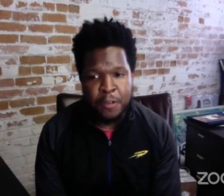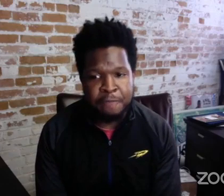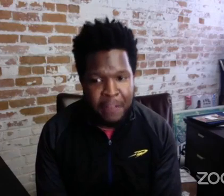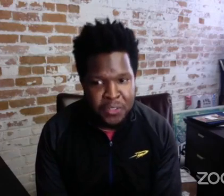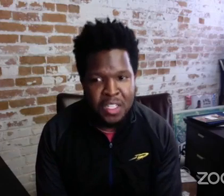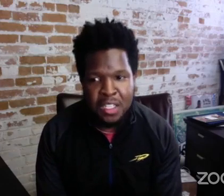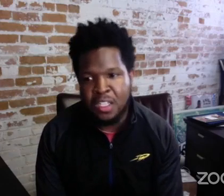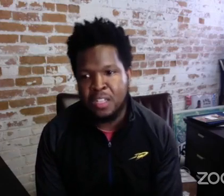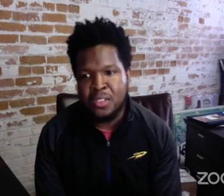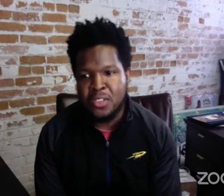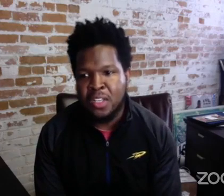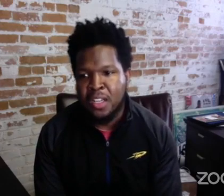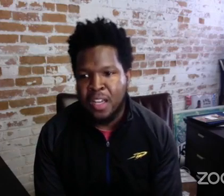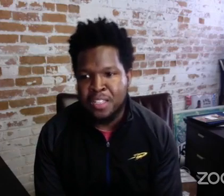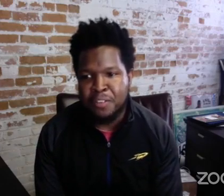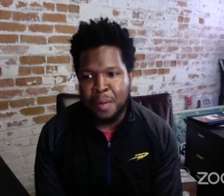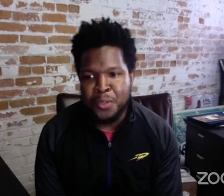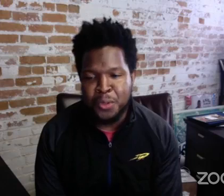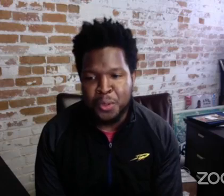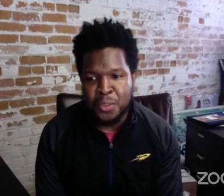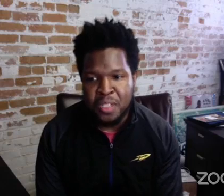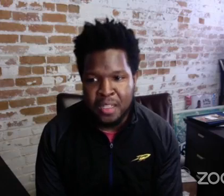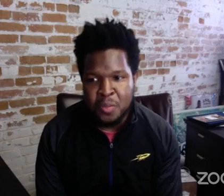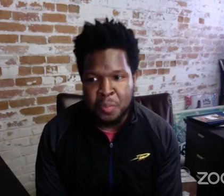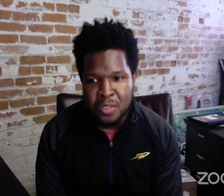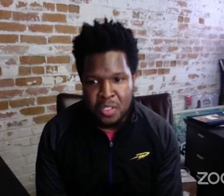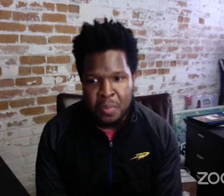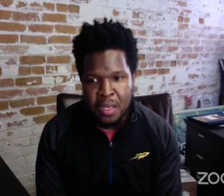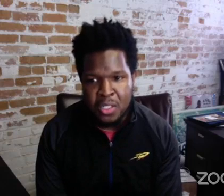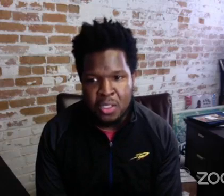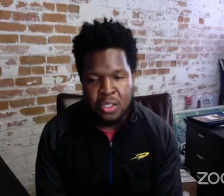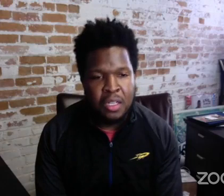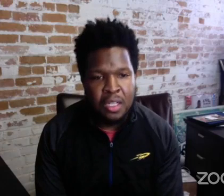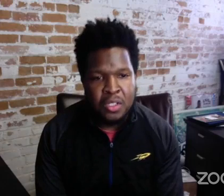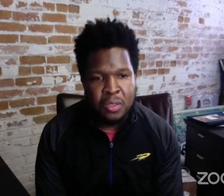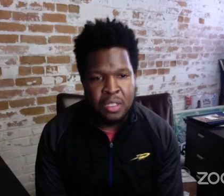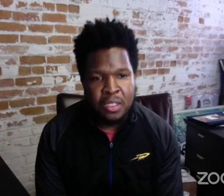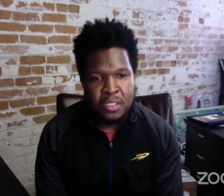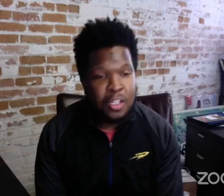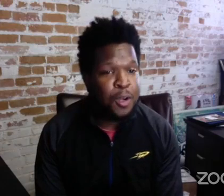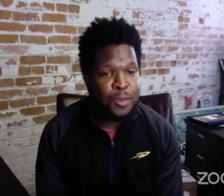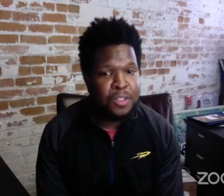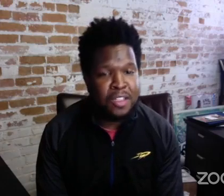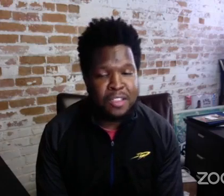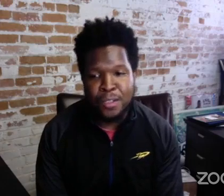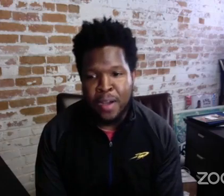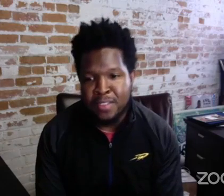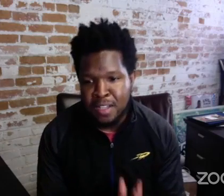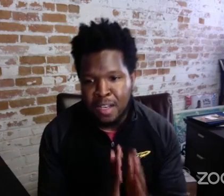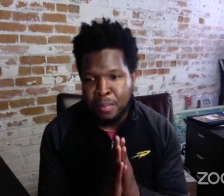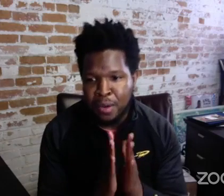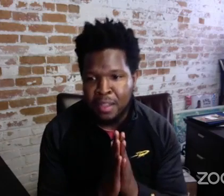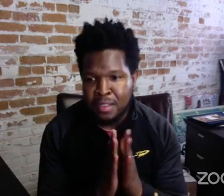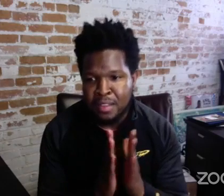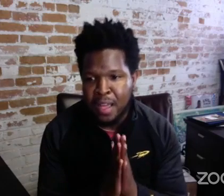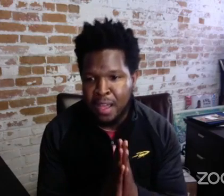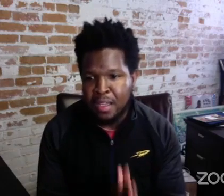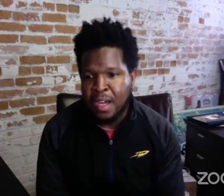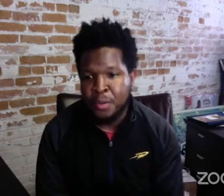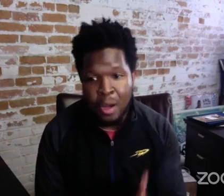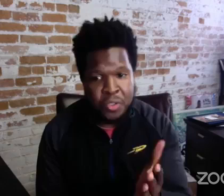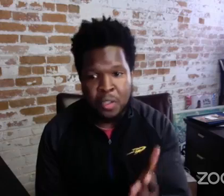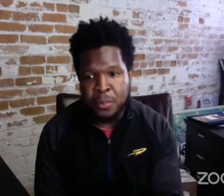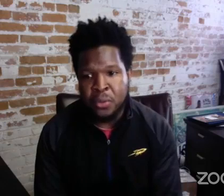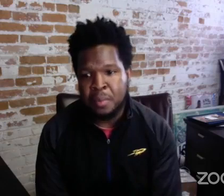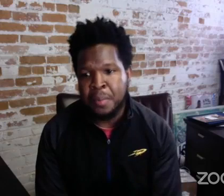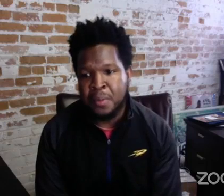America after 15 years as a pharmaceutical sales business manager to start her own thing. So I celebrate that.